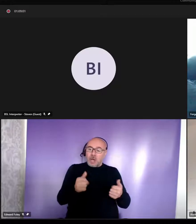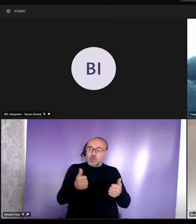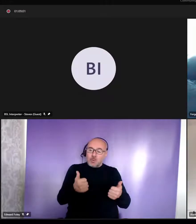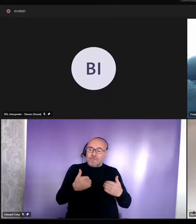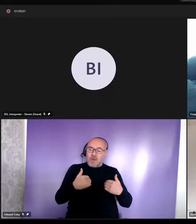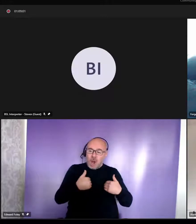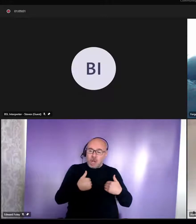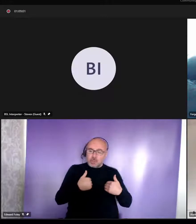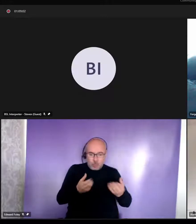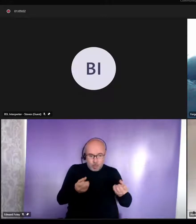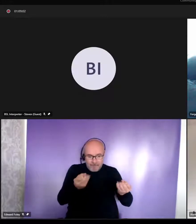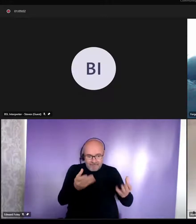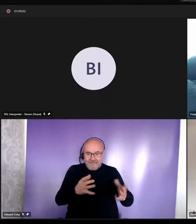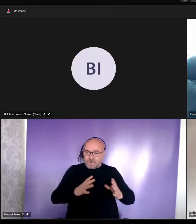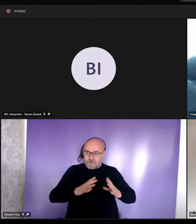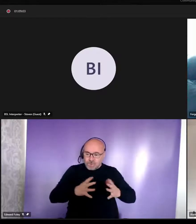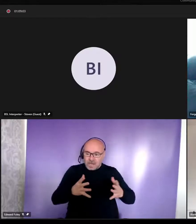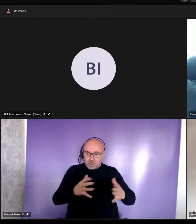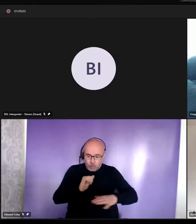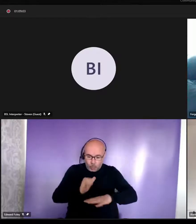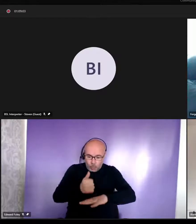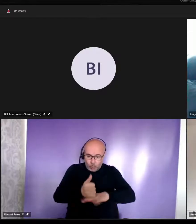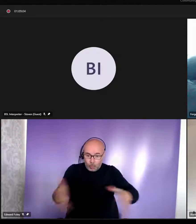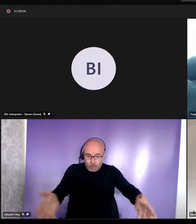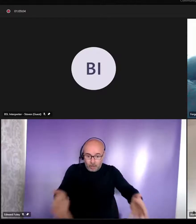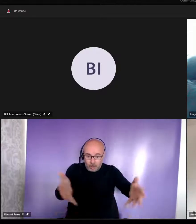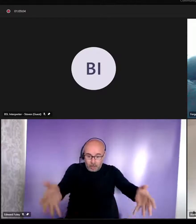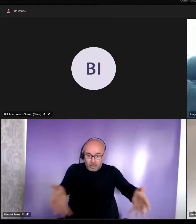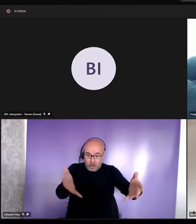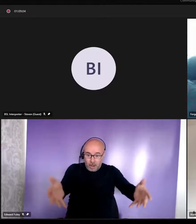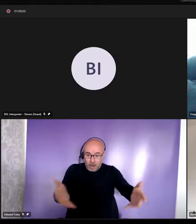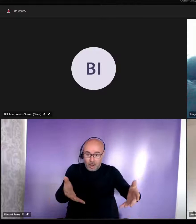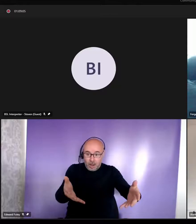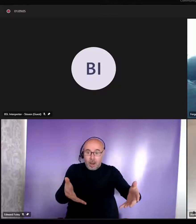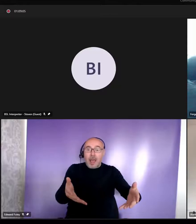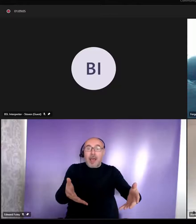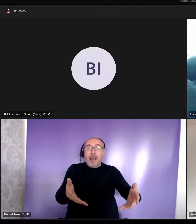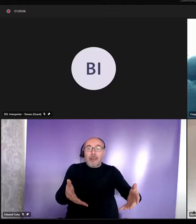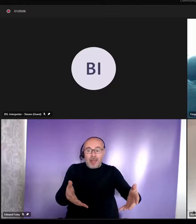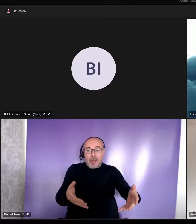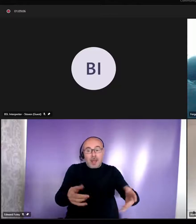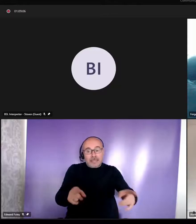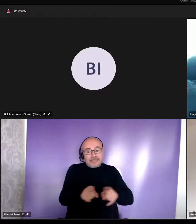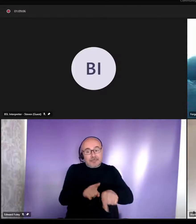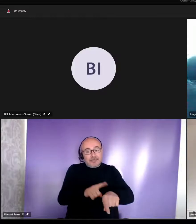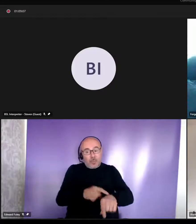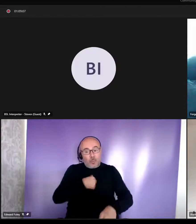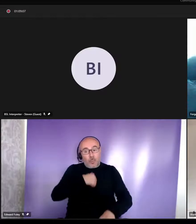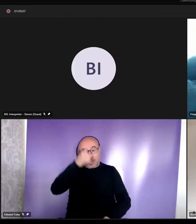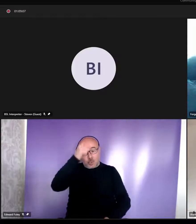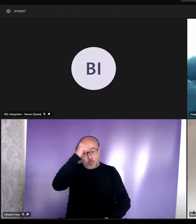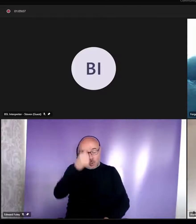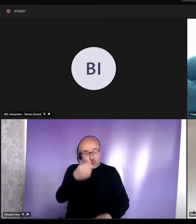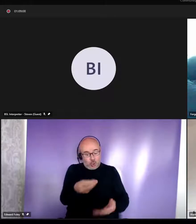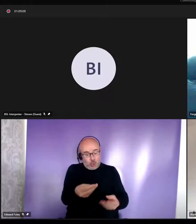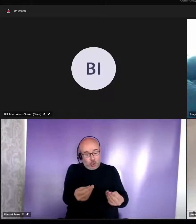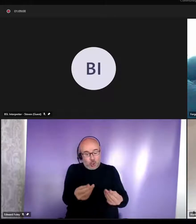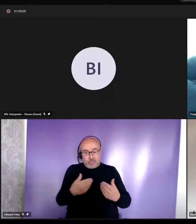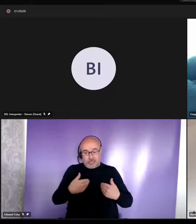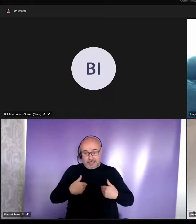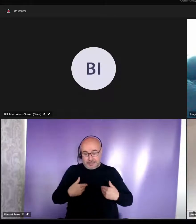more we have to recognise that this is a cost to the public purse. And within the report, and this is from